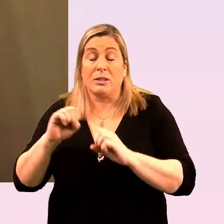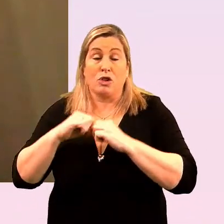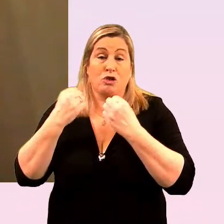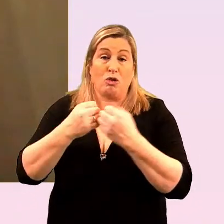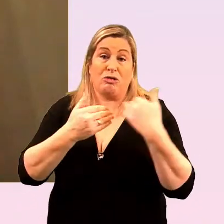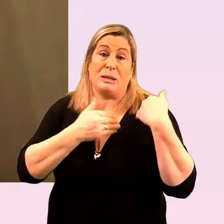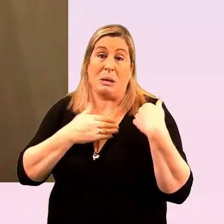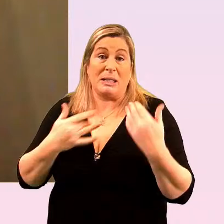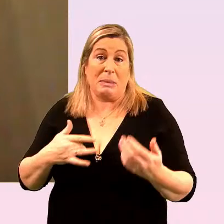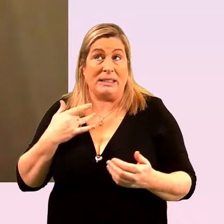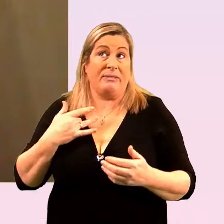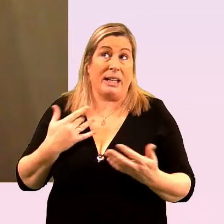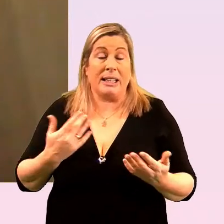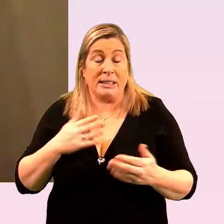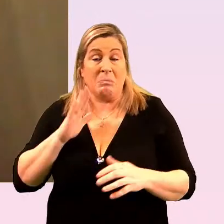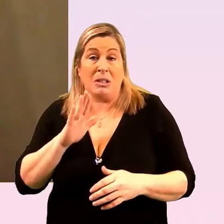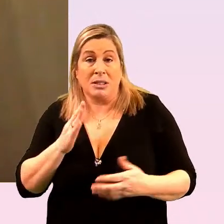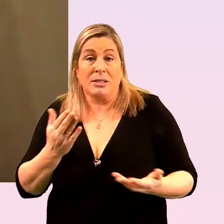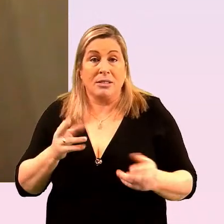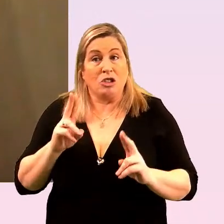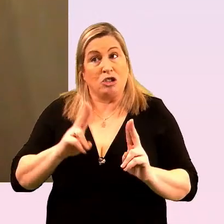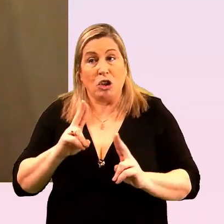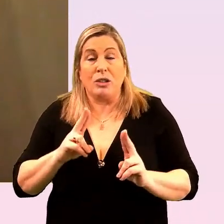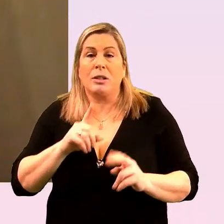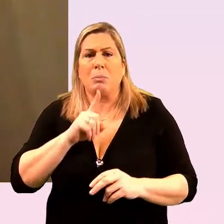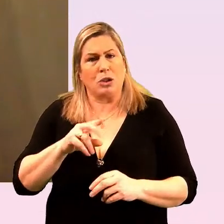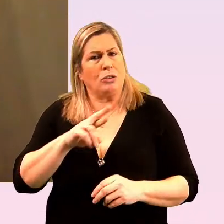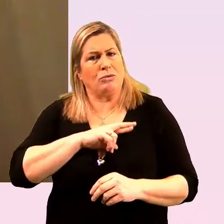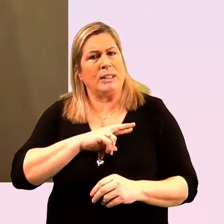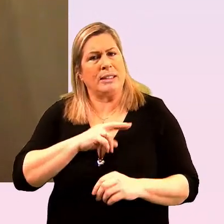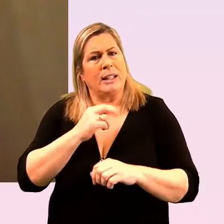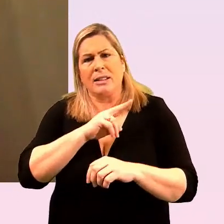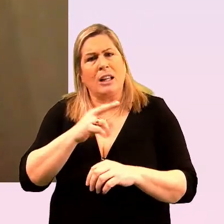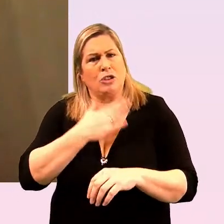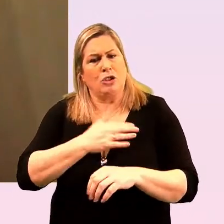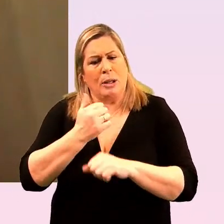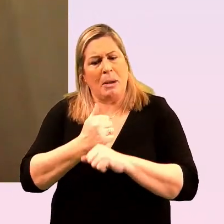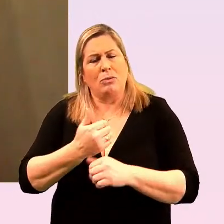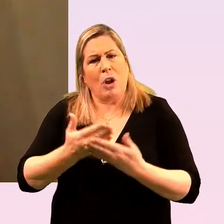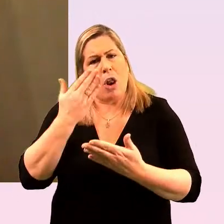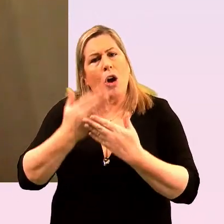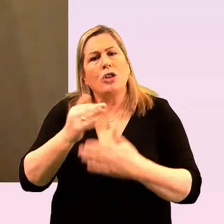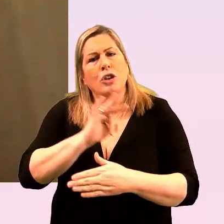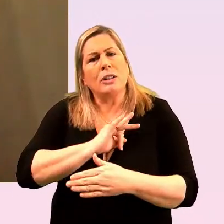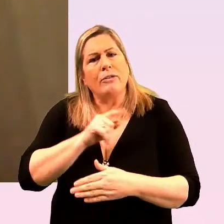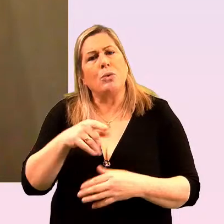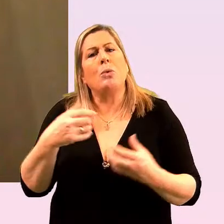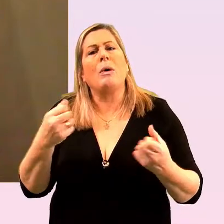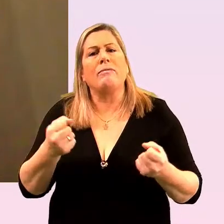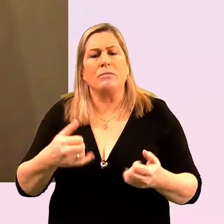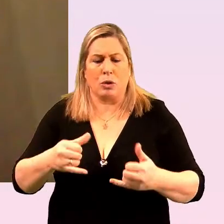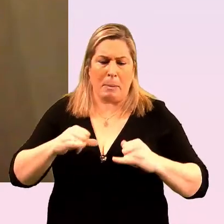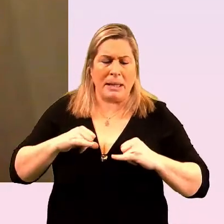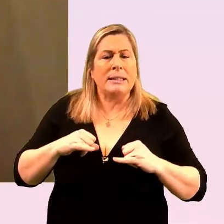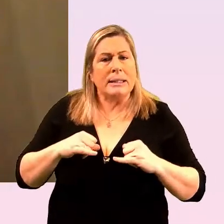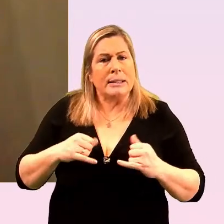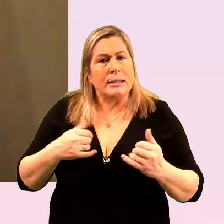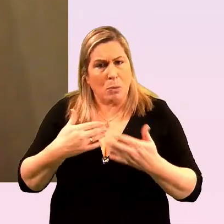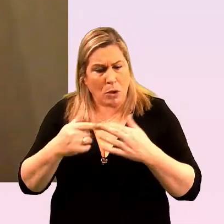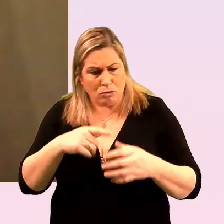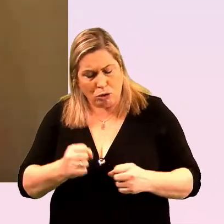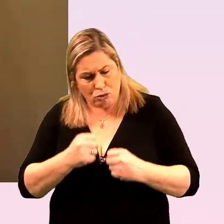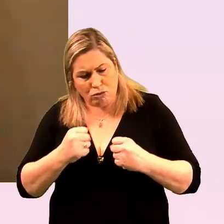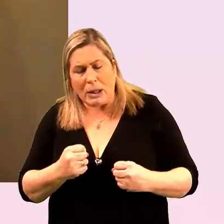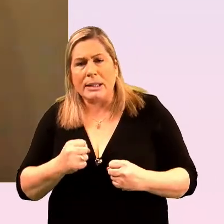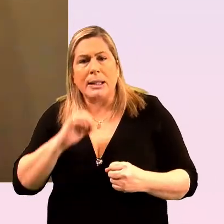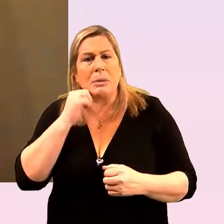is about learning yourself what you have in terms of your own capacity. because if we haven't worked